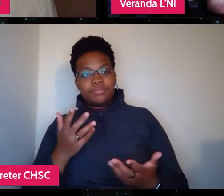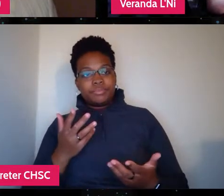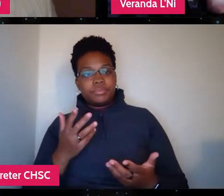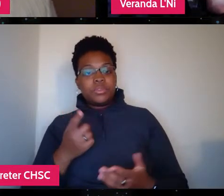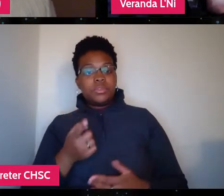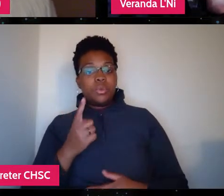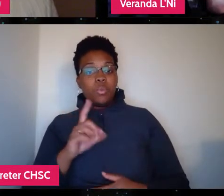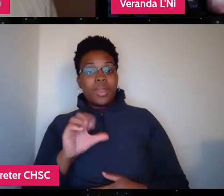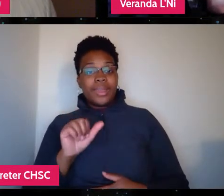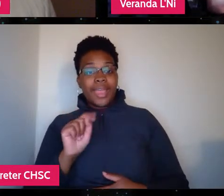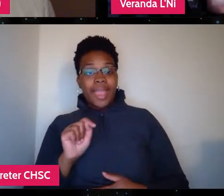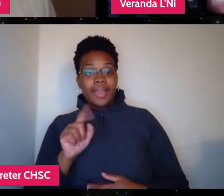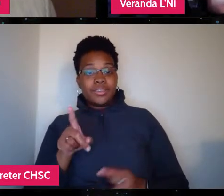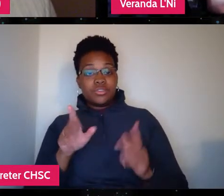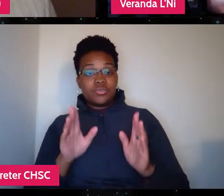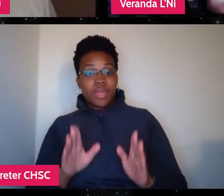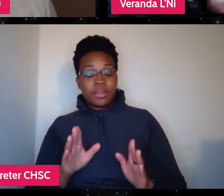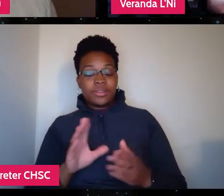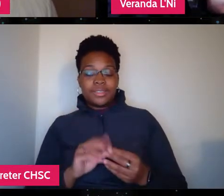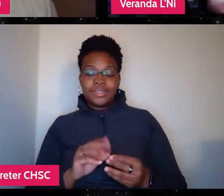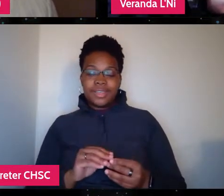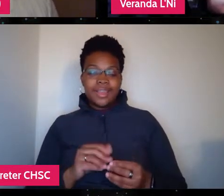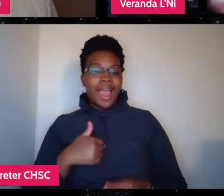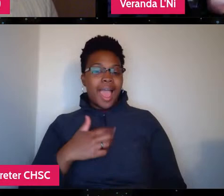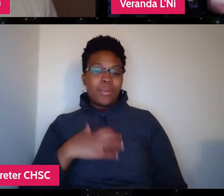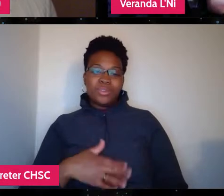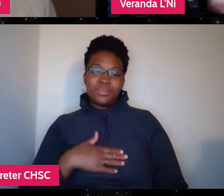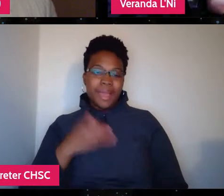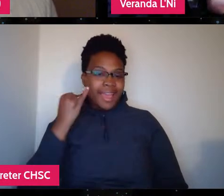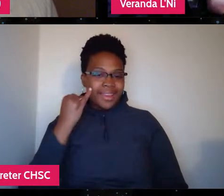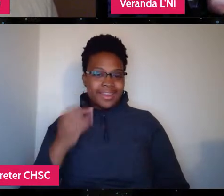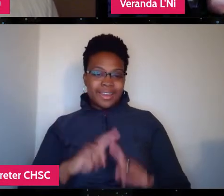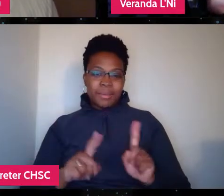directors suggested Udo. I wish it was my idea, but it wasn't.